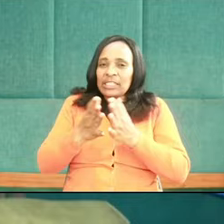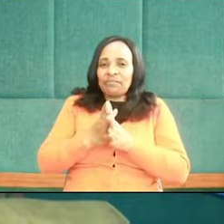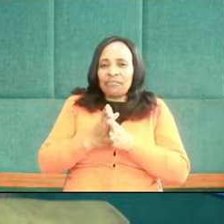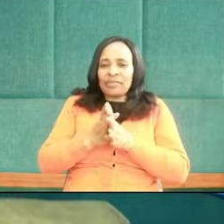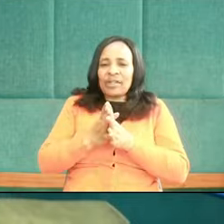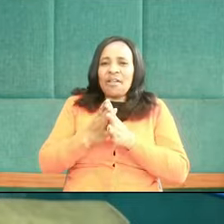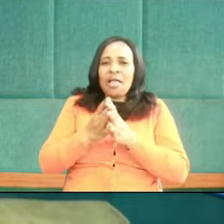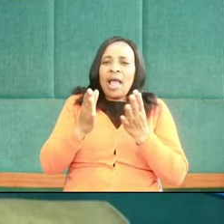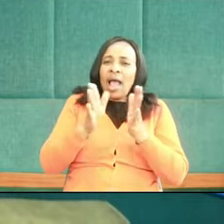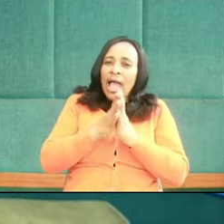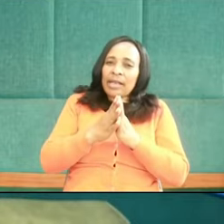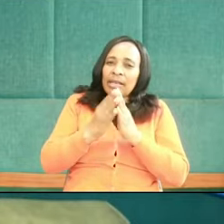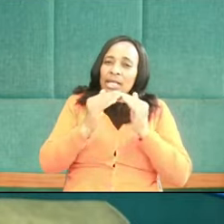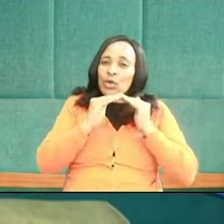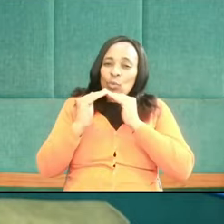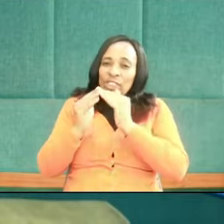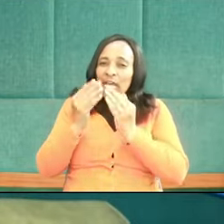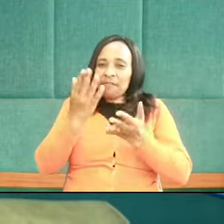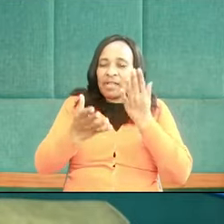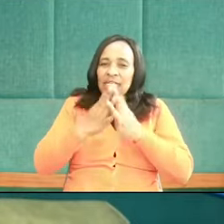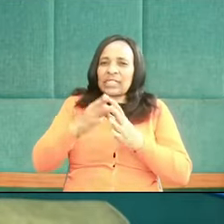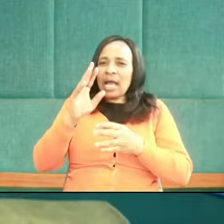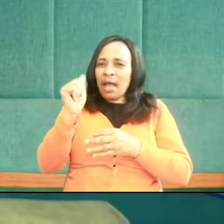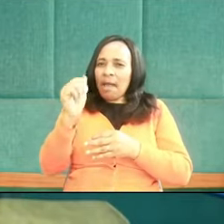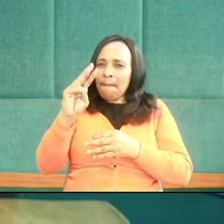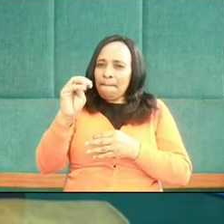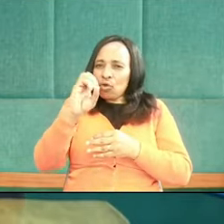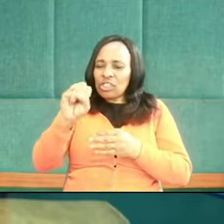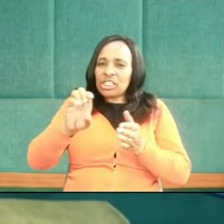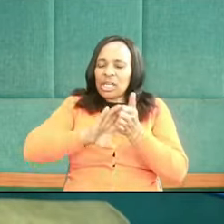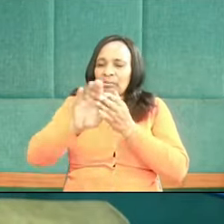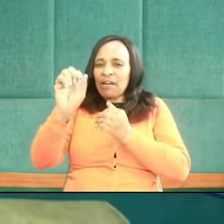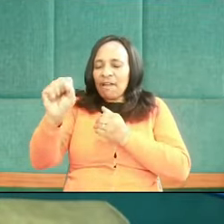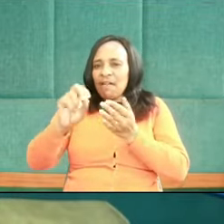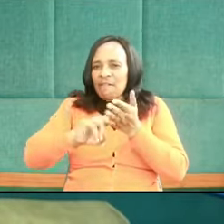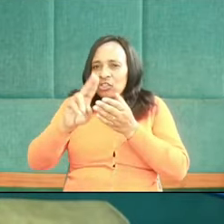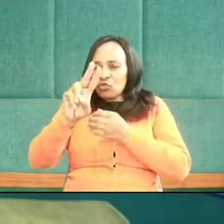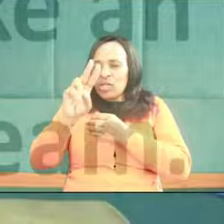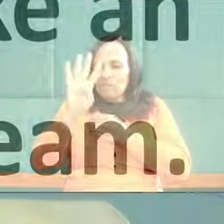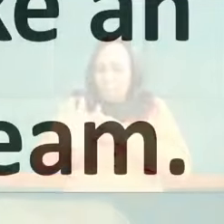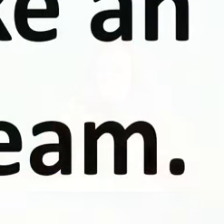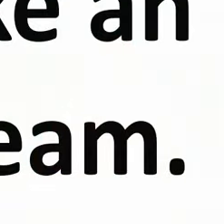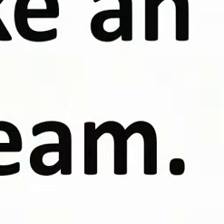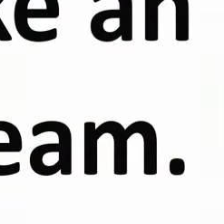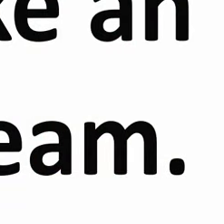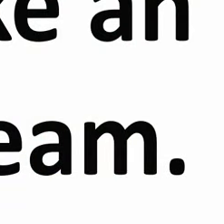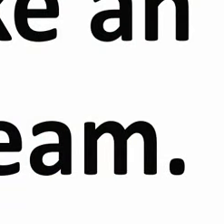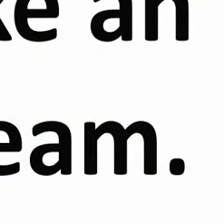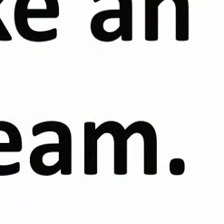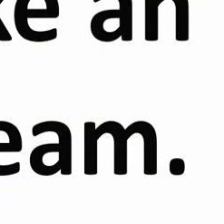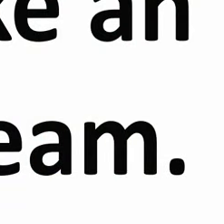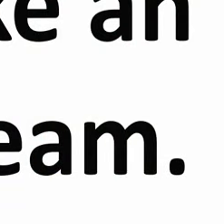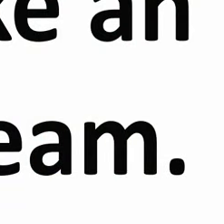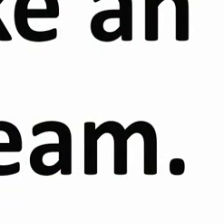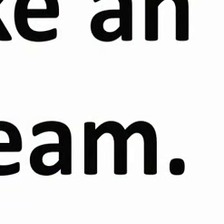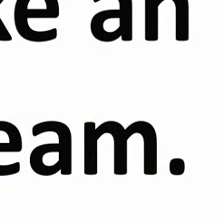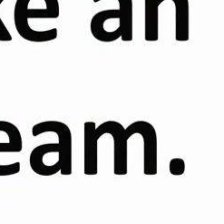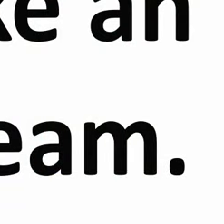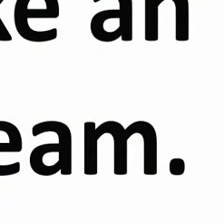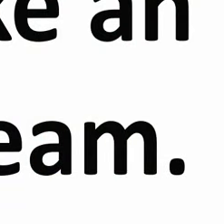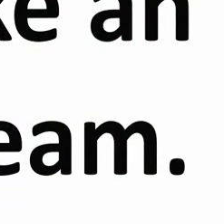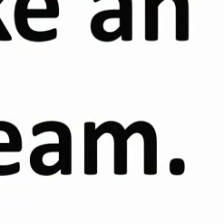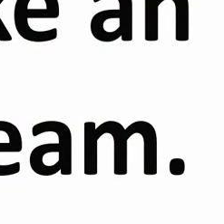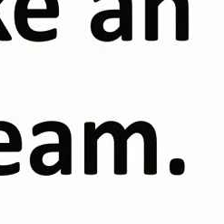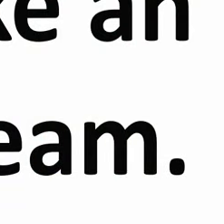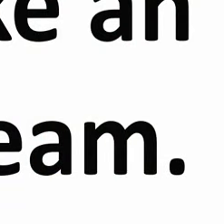Friends, notice what the Bible says in Amos chapter 5, verse 24. But let justice roll down like waters